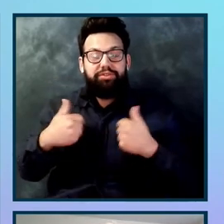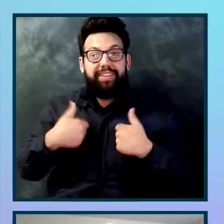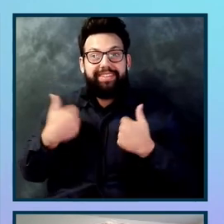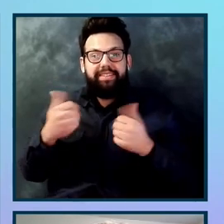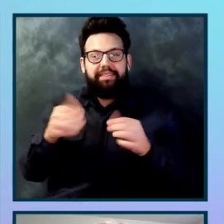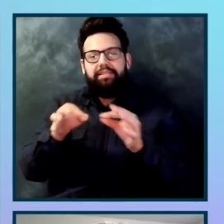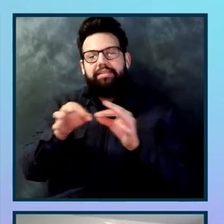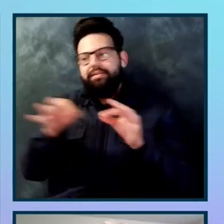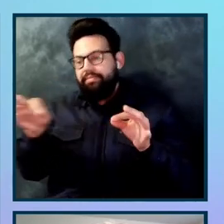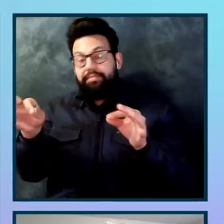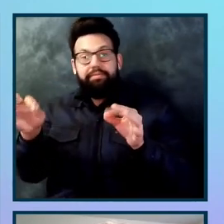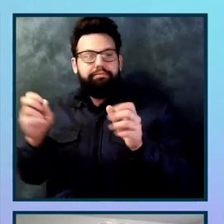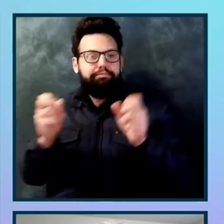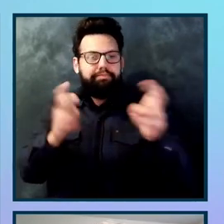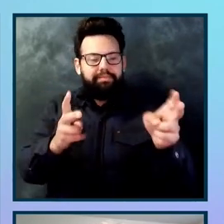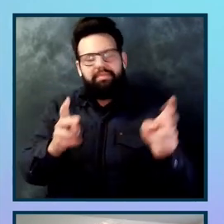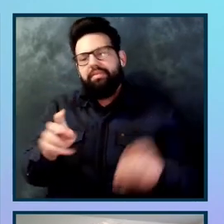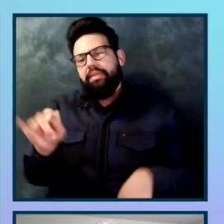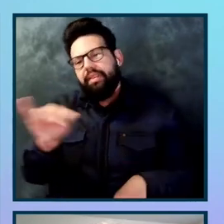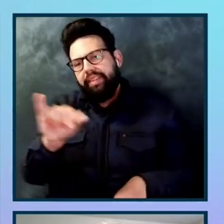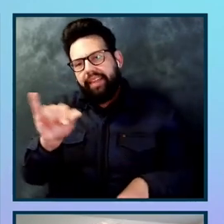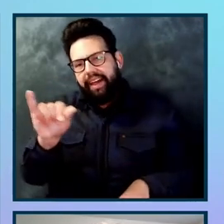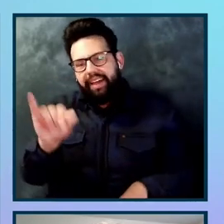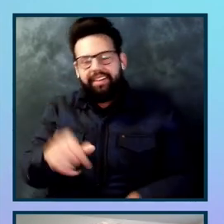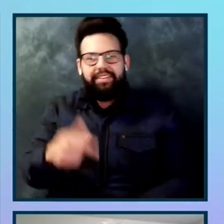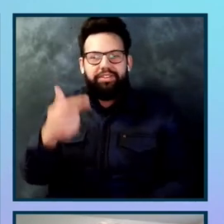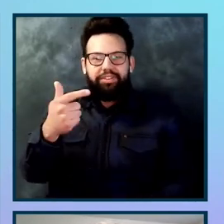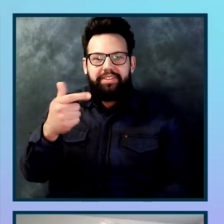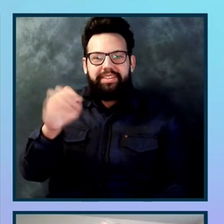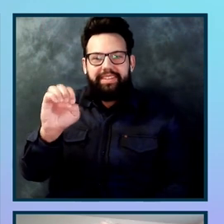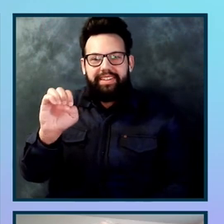like ge.com.